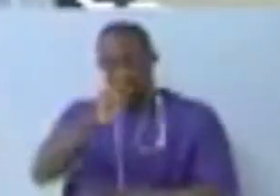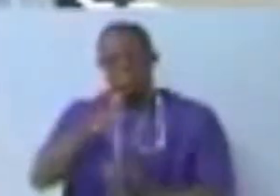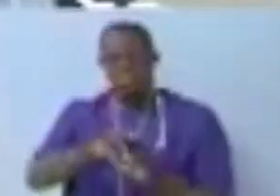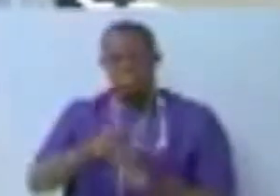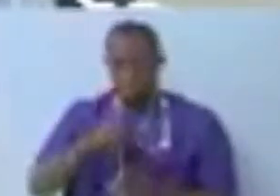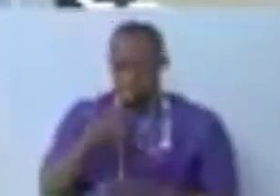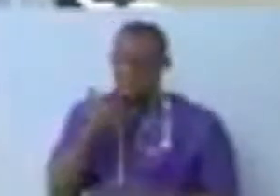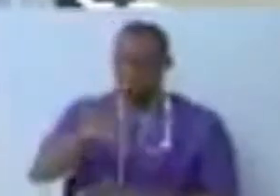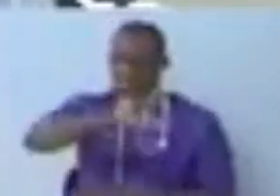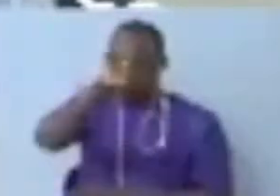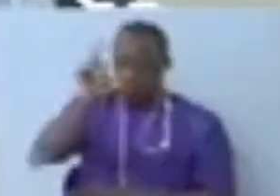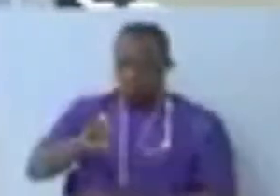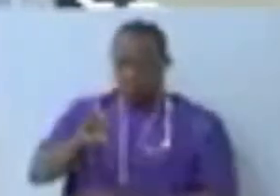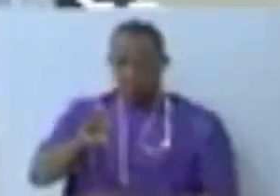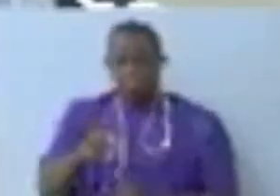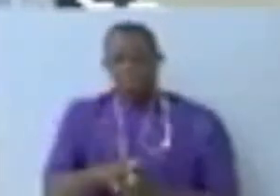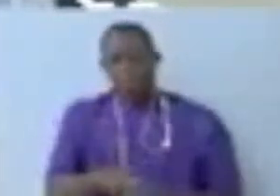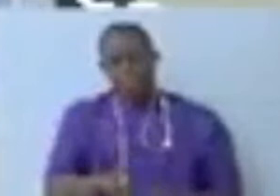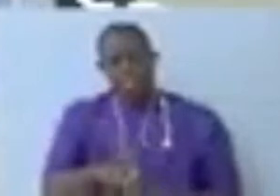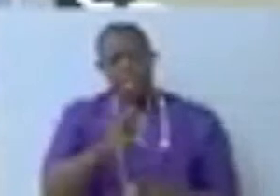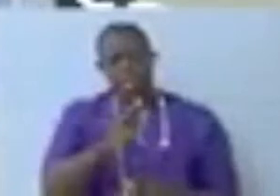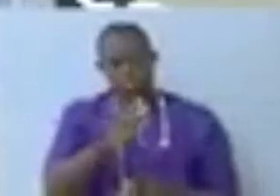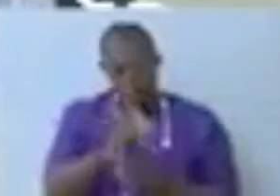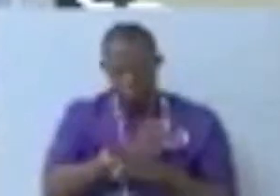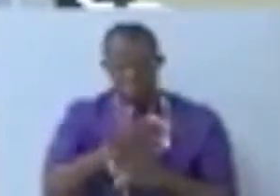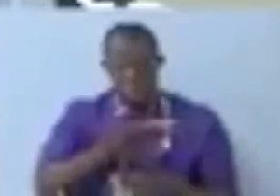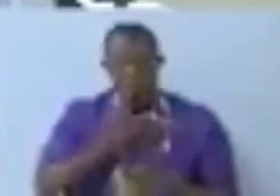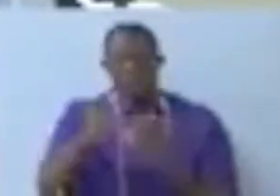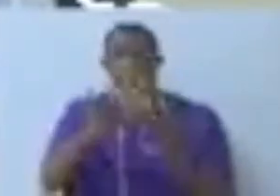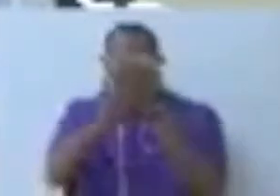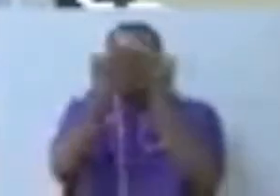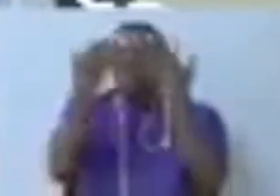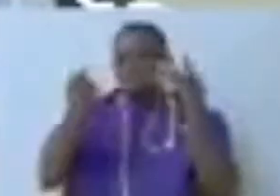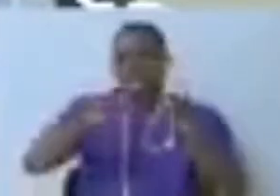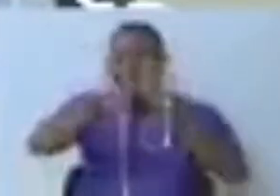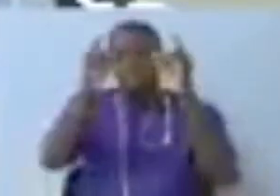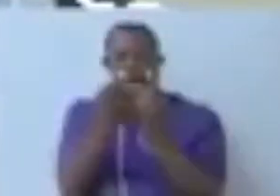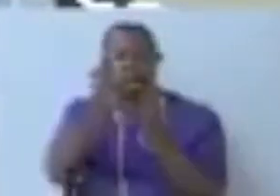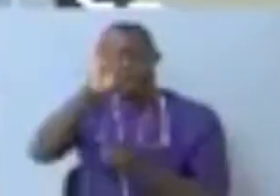question, there have been many General Bajis in the Gambia.